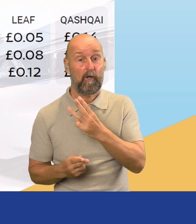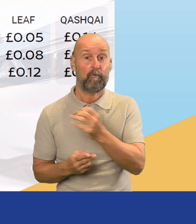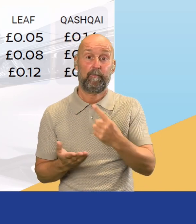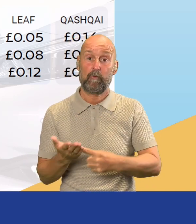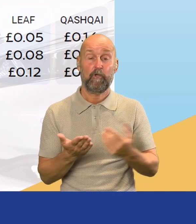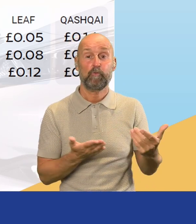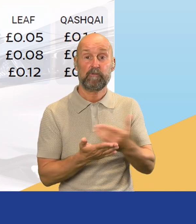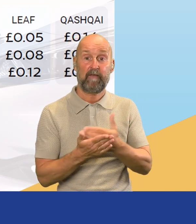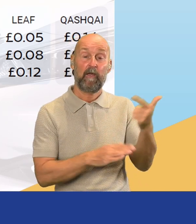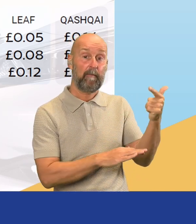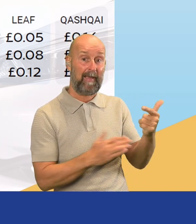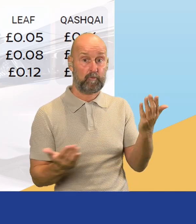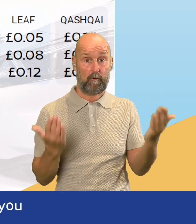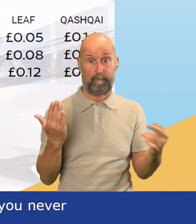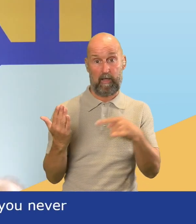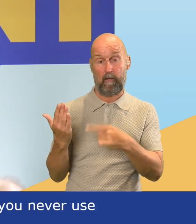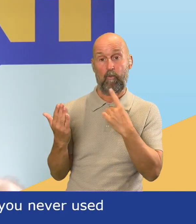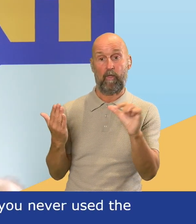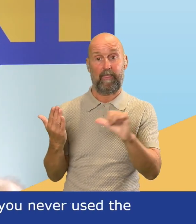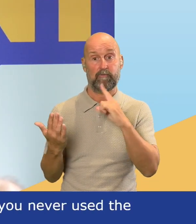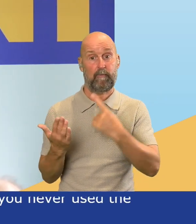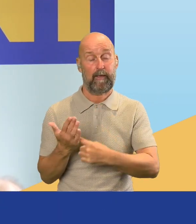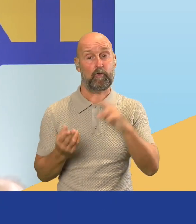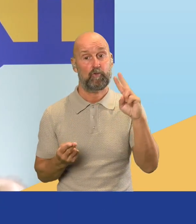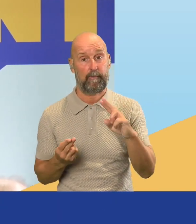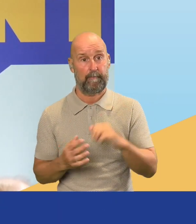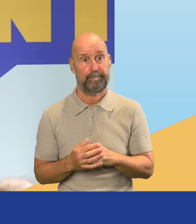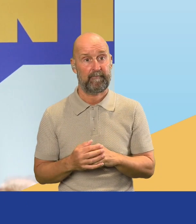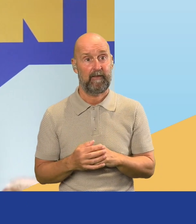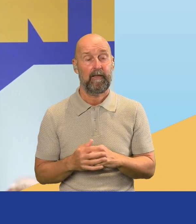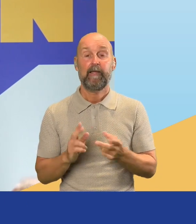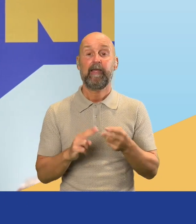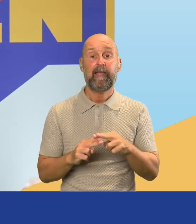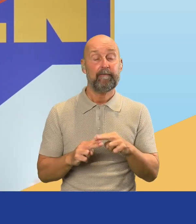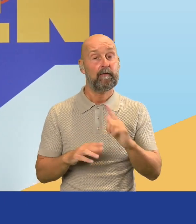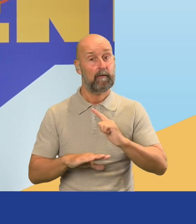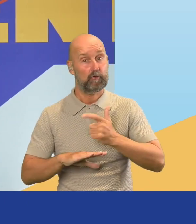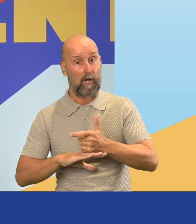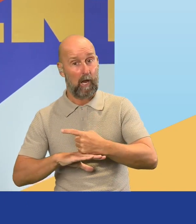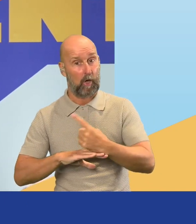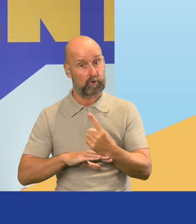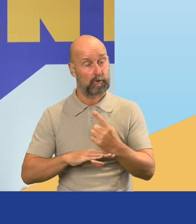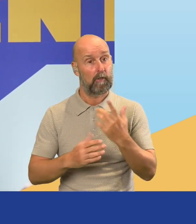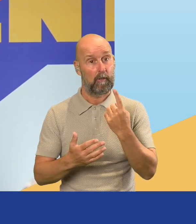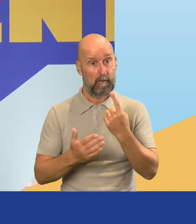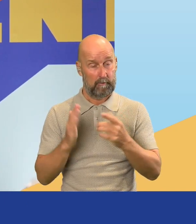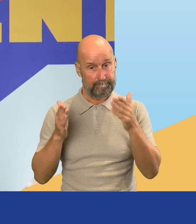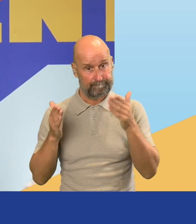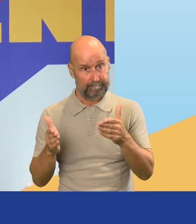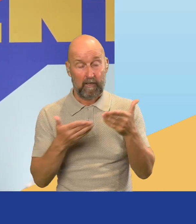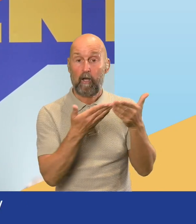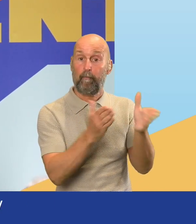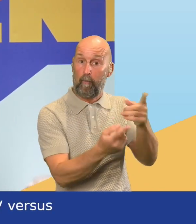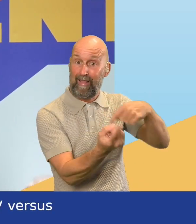£1,000 saving from EV versus petrol. If you have a more balanced usage profile, even if you charged exclusively in the